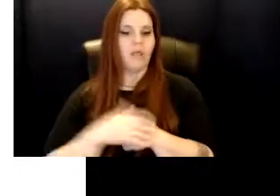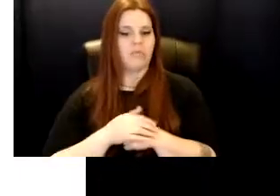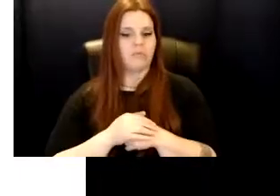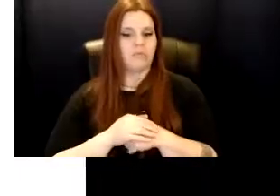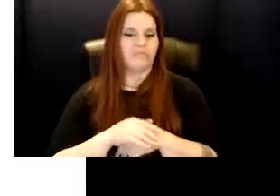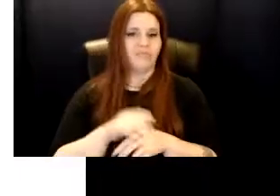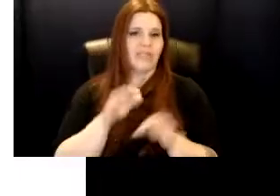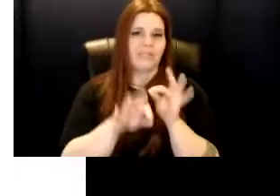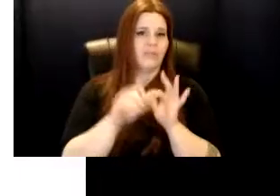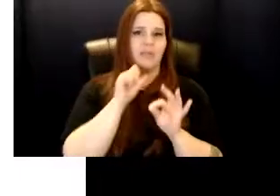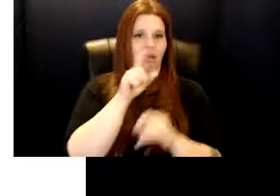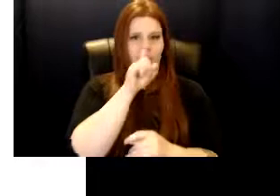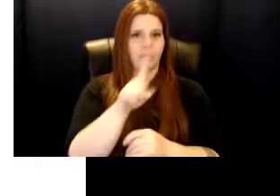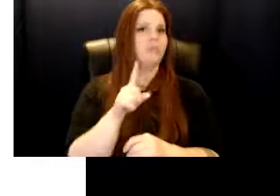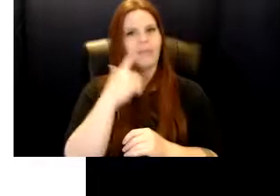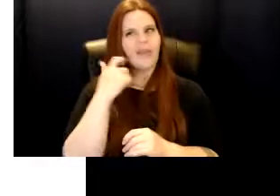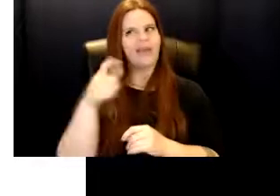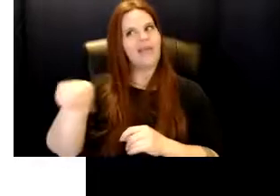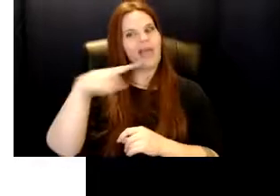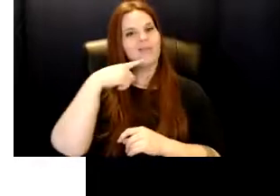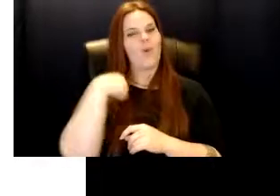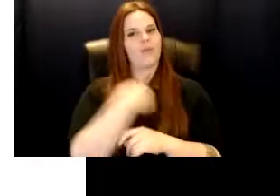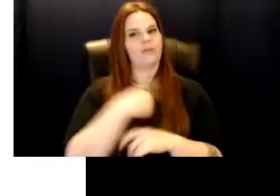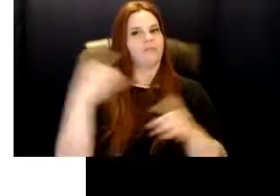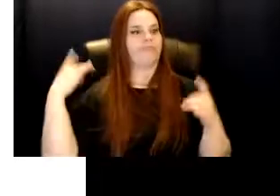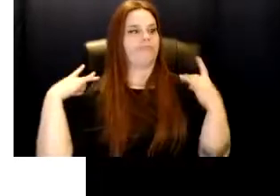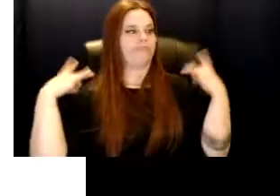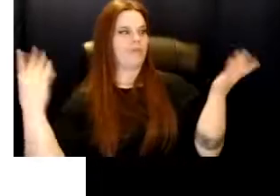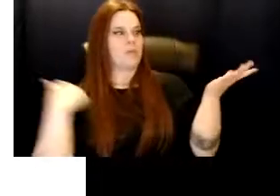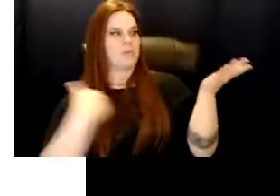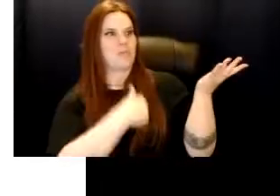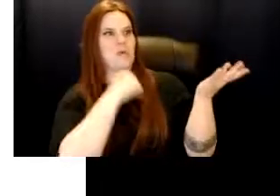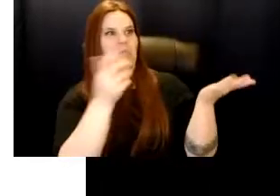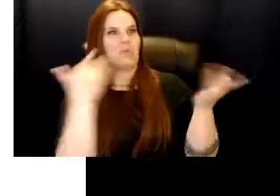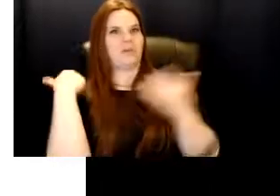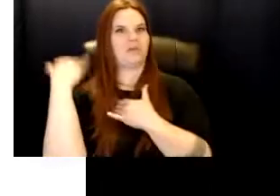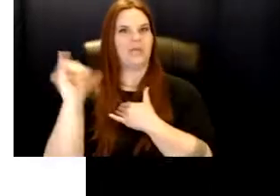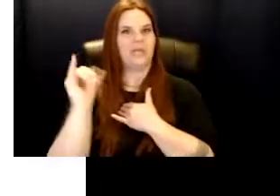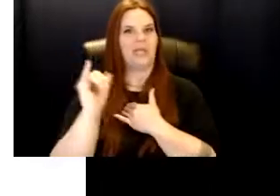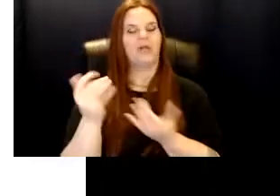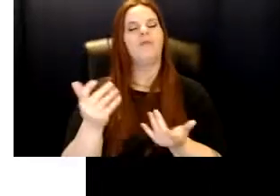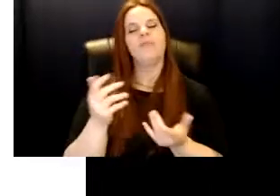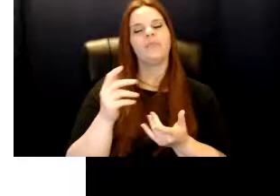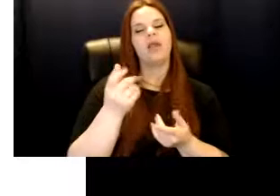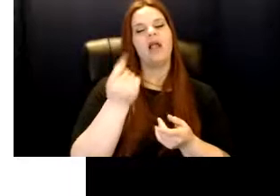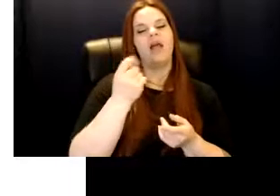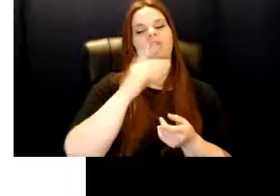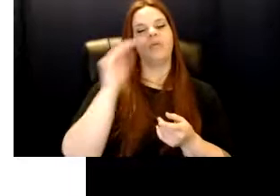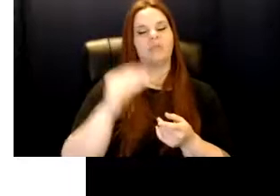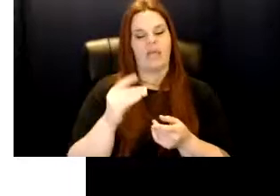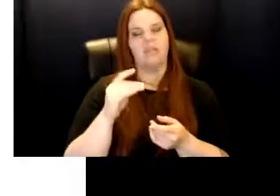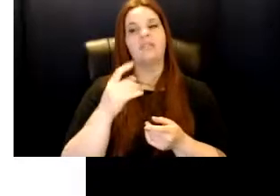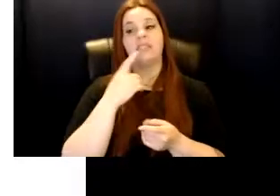simply not the case because they told us that they were not responsible. 11% of our ADAC said